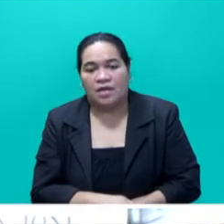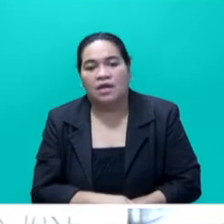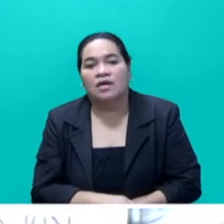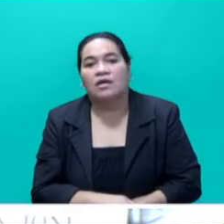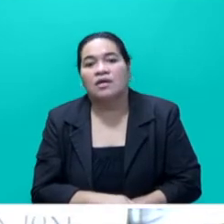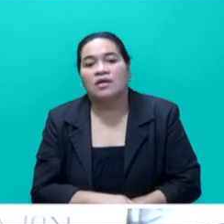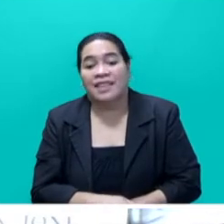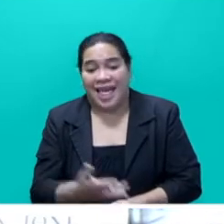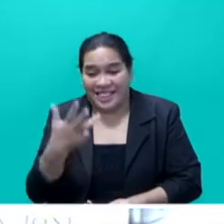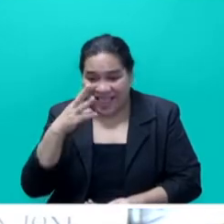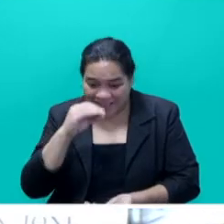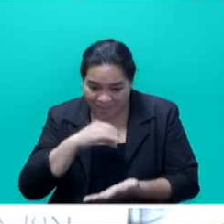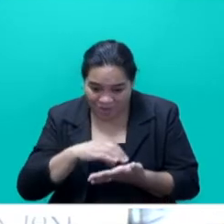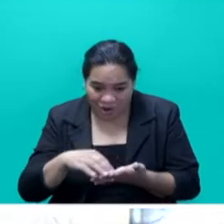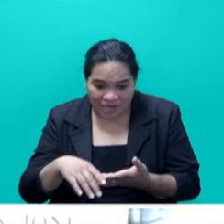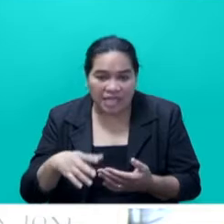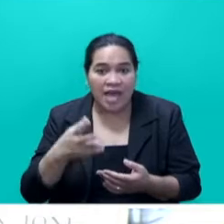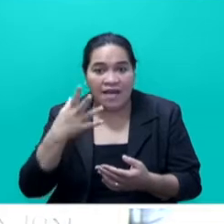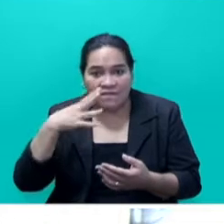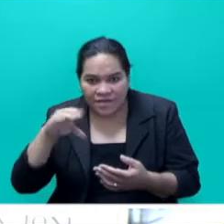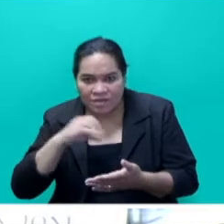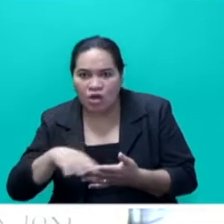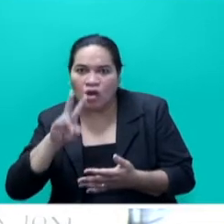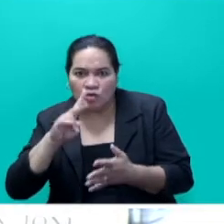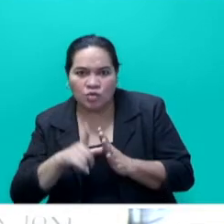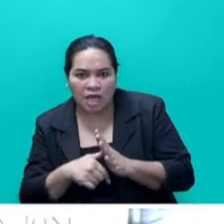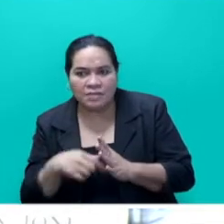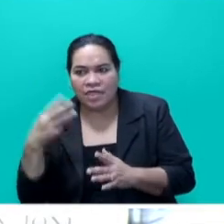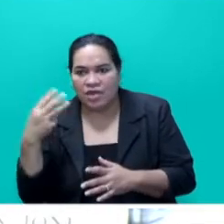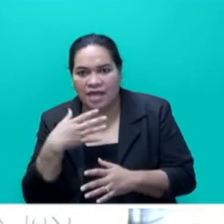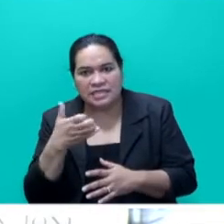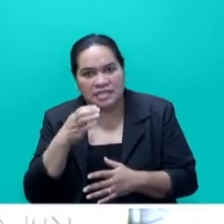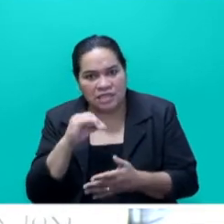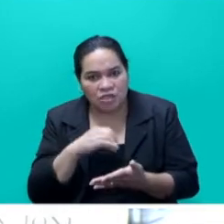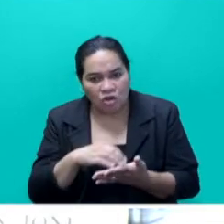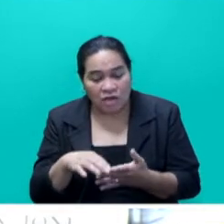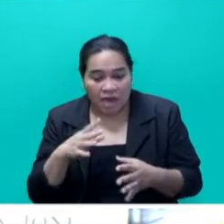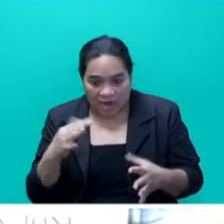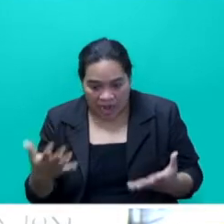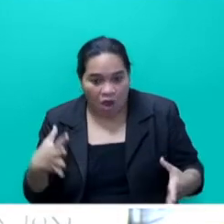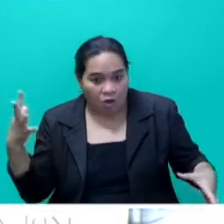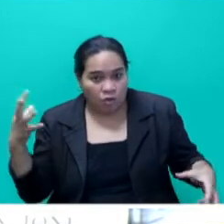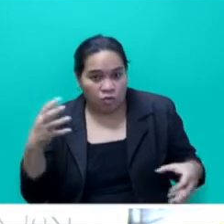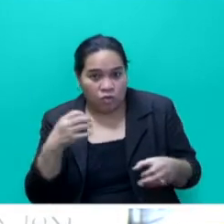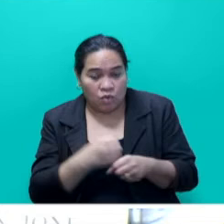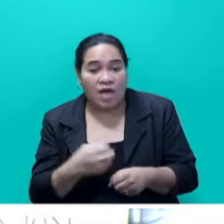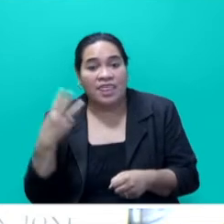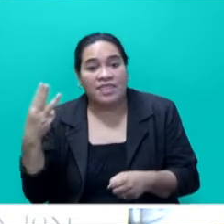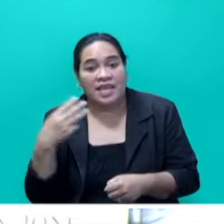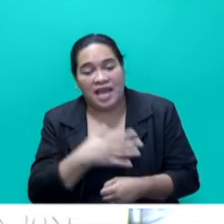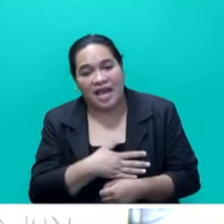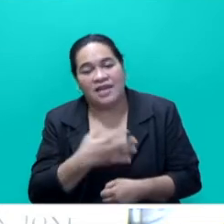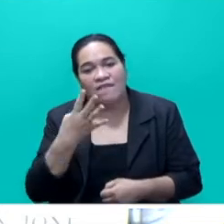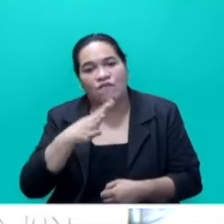the $90, the 2 lots of $50 and the $360, Mr. Speaker, sir, we've now paid out